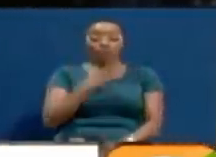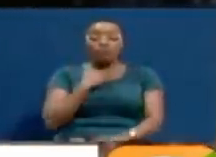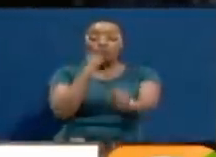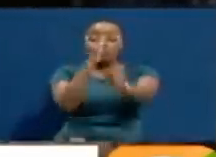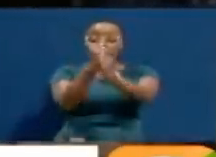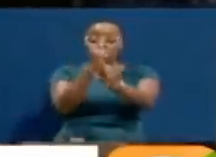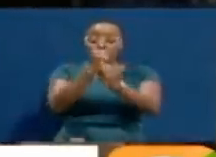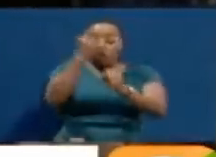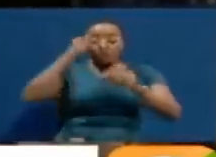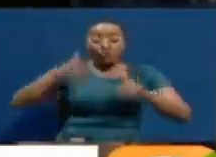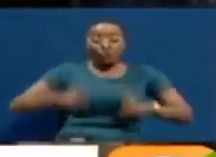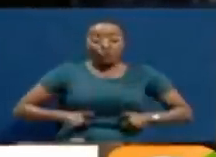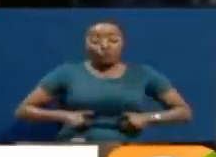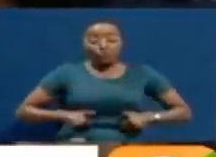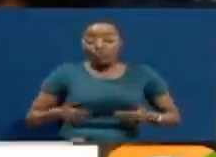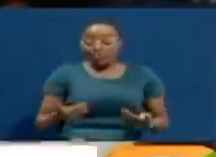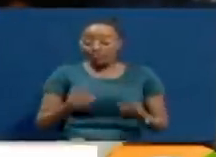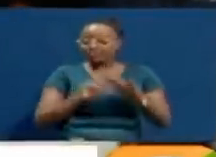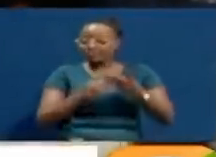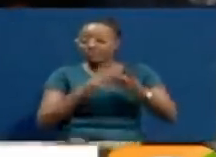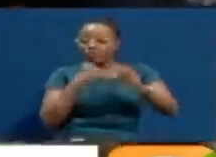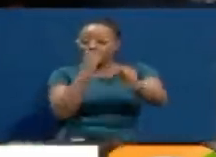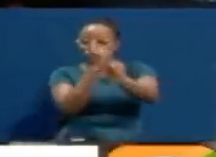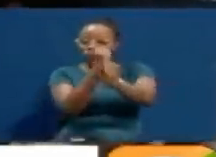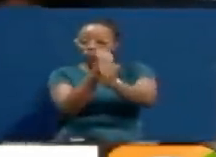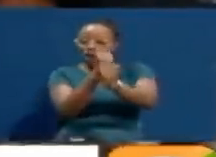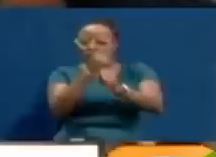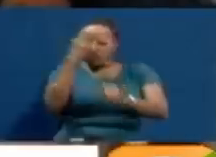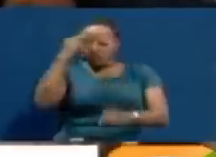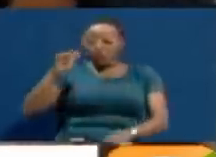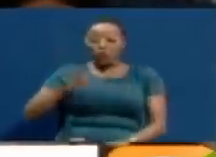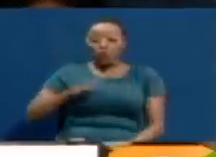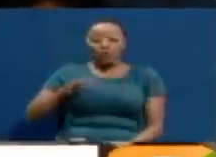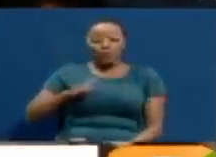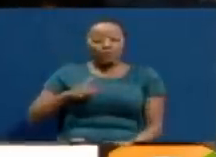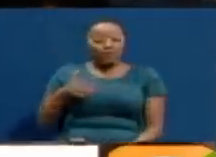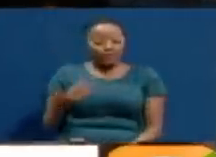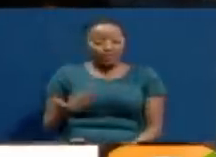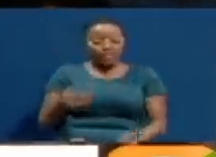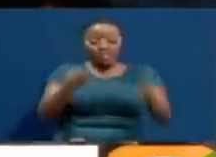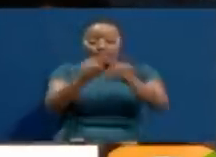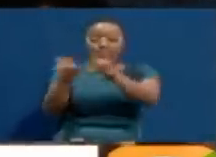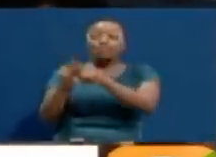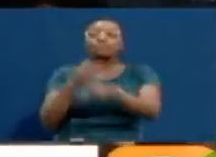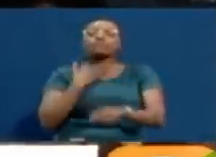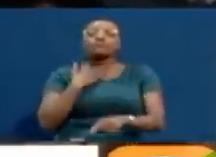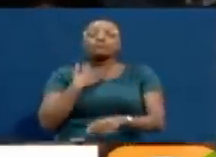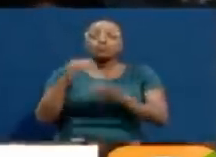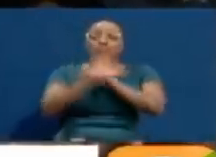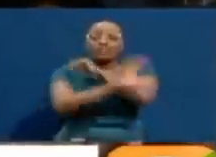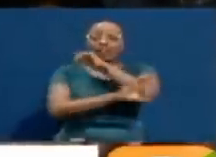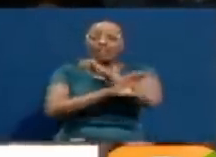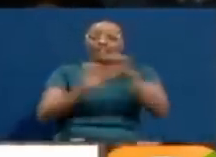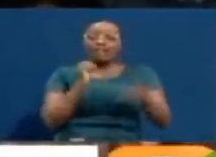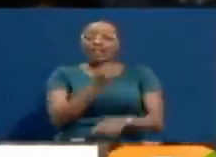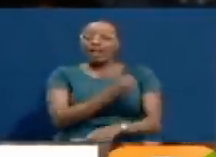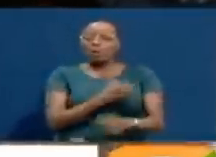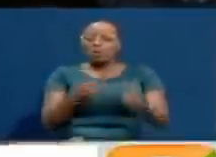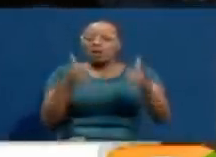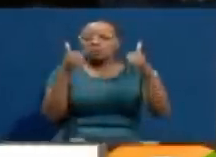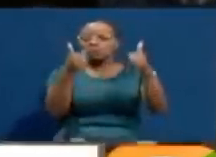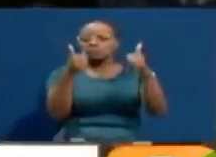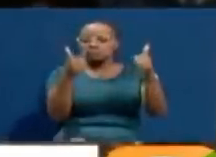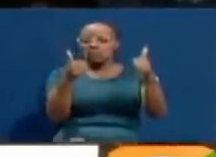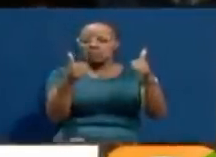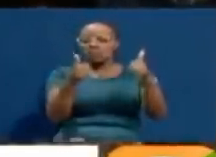kwa vijana. Tunataka kazi kwa wanawake. Na tunataka inji yetu iwe sawa